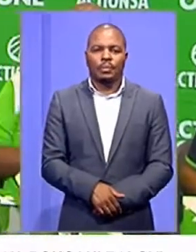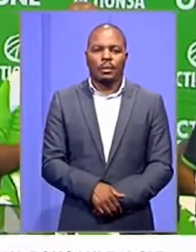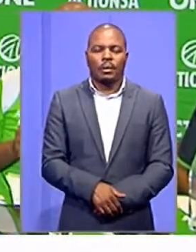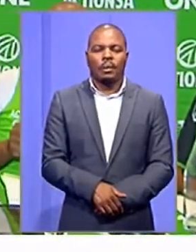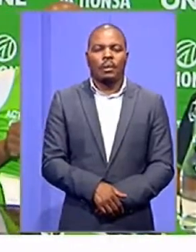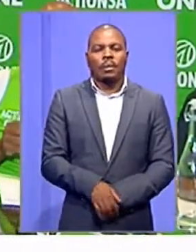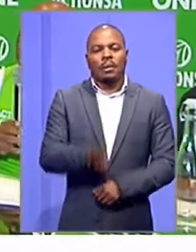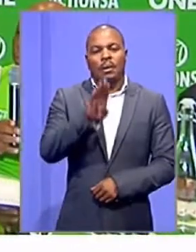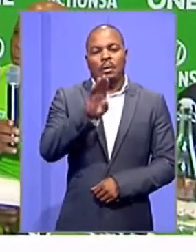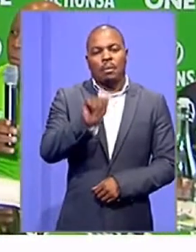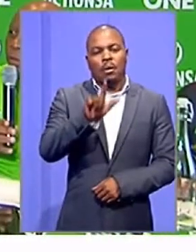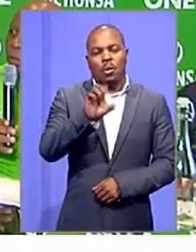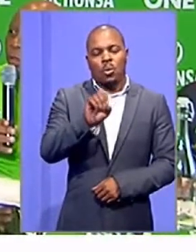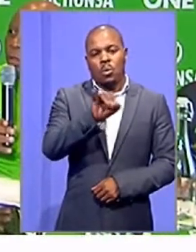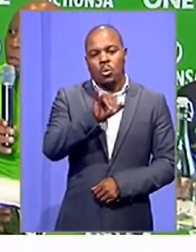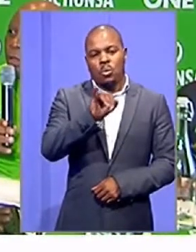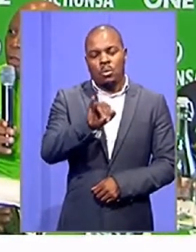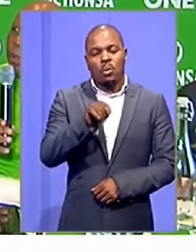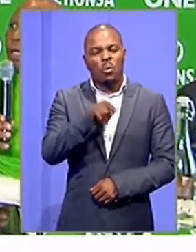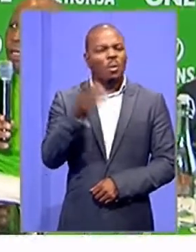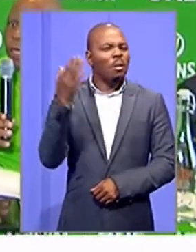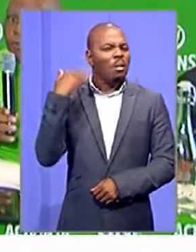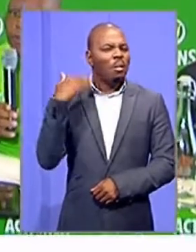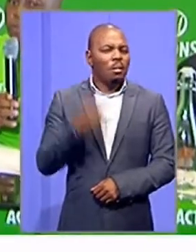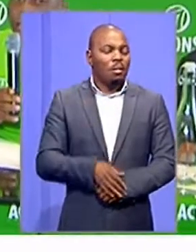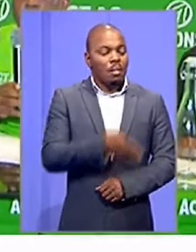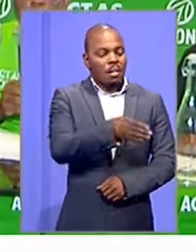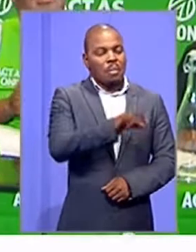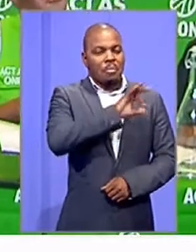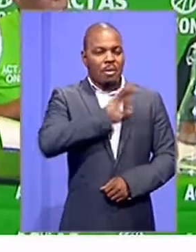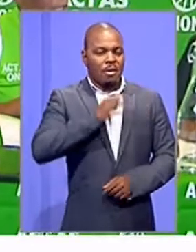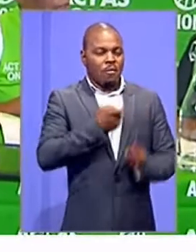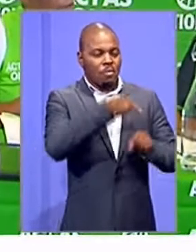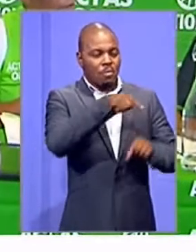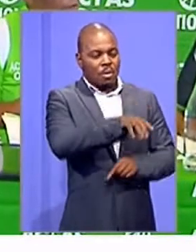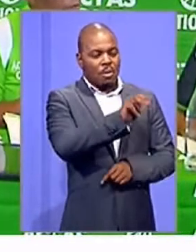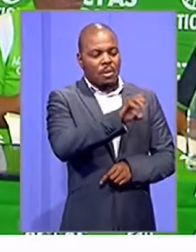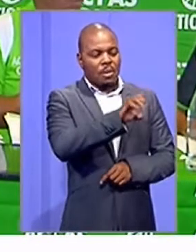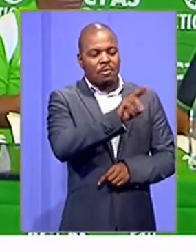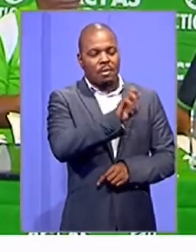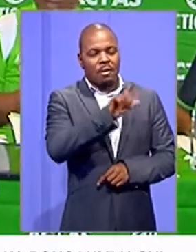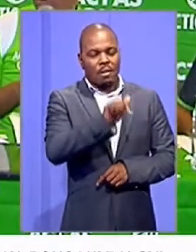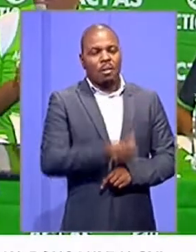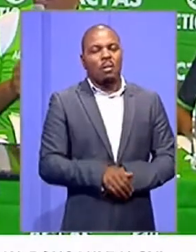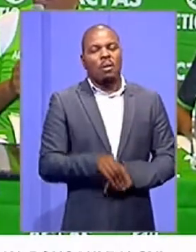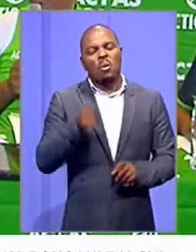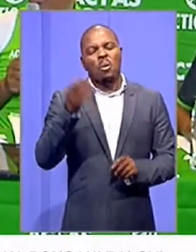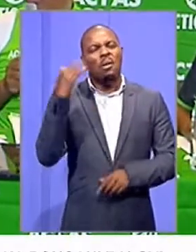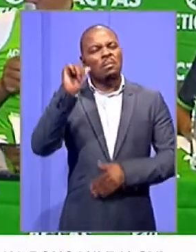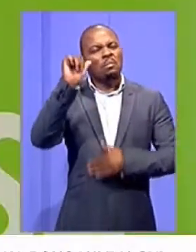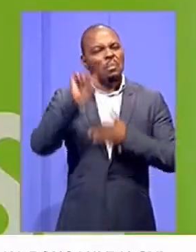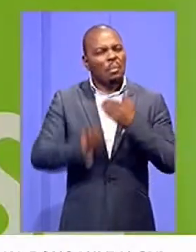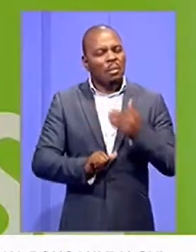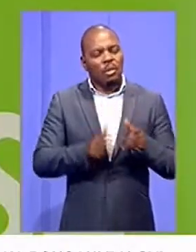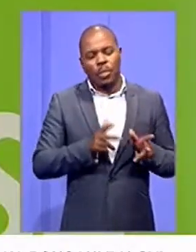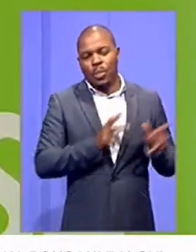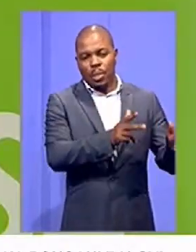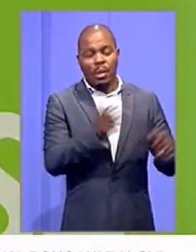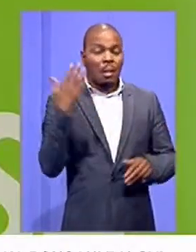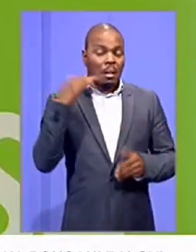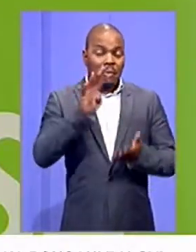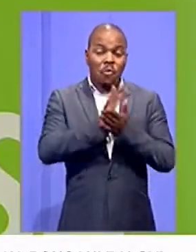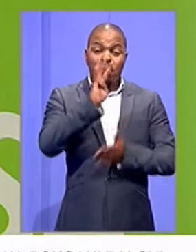Bongani Baloyi yo a ntseng a okame setilo sa bomeiyara kwa Midvale o kgaogane le DA mo kgweding e e fetile morago ga gore a nne dingwaga di le 14